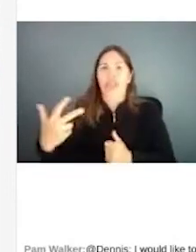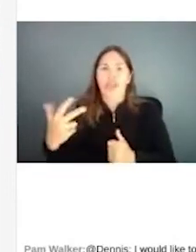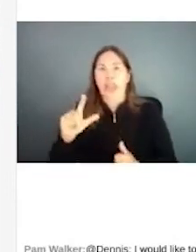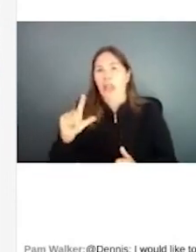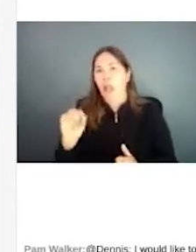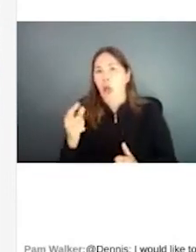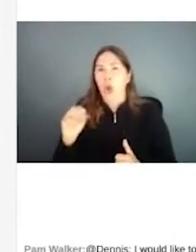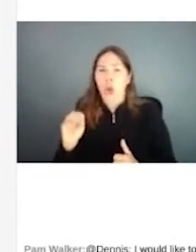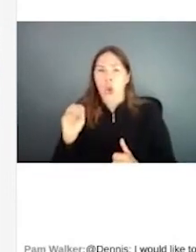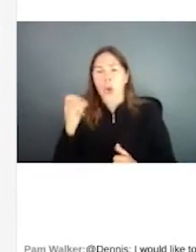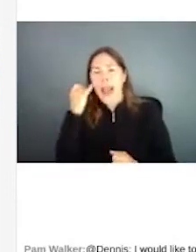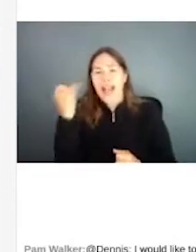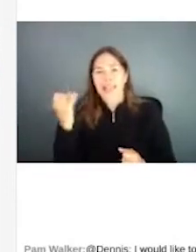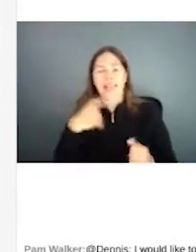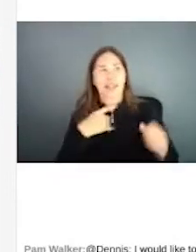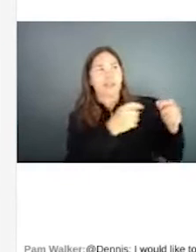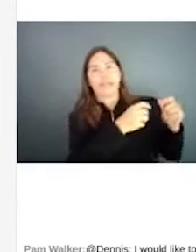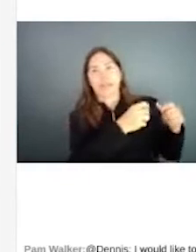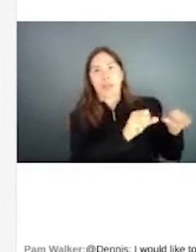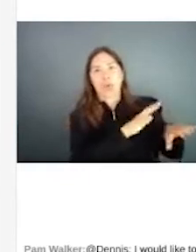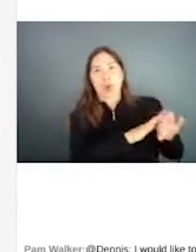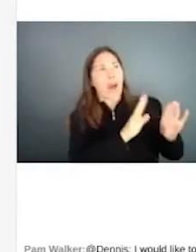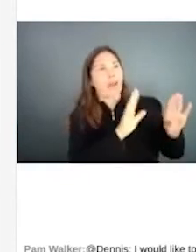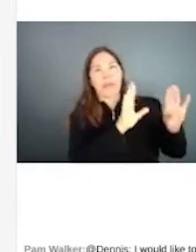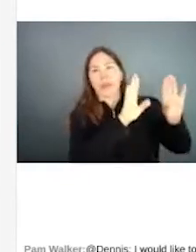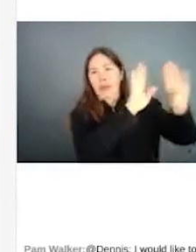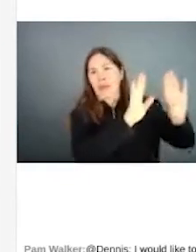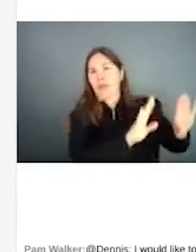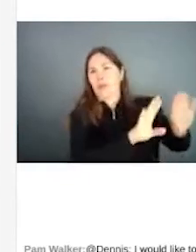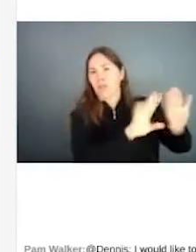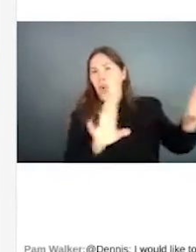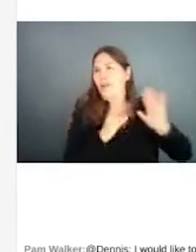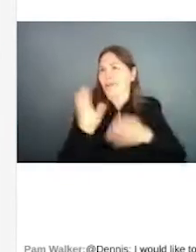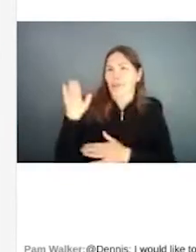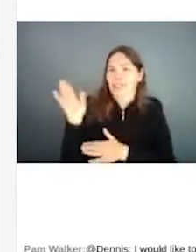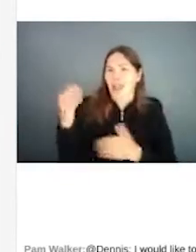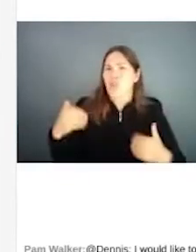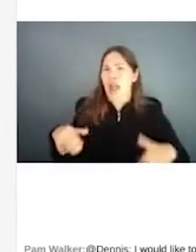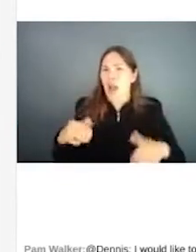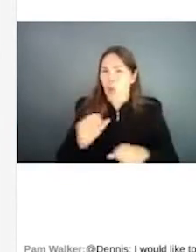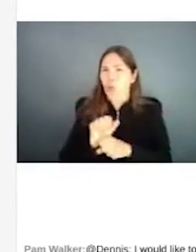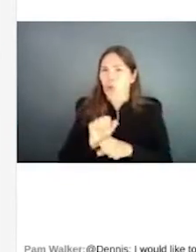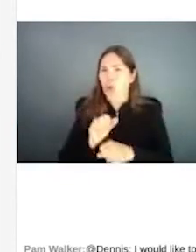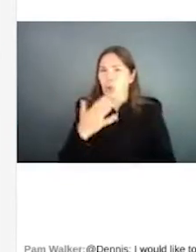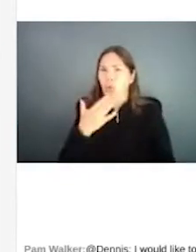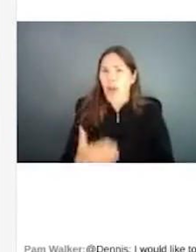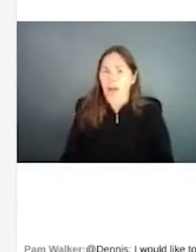have them put their logos up on the board, and then, you know, present them. And it's worked it works very